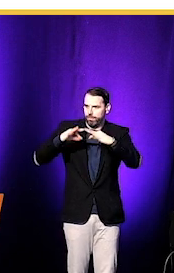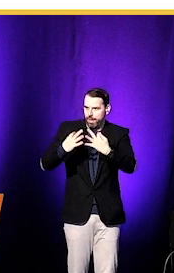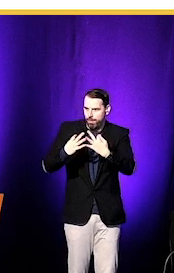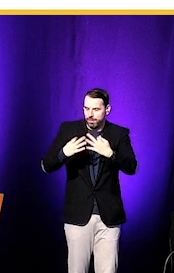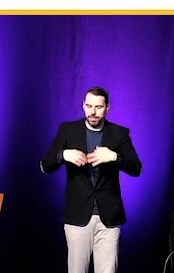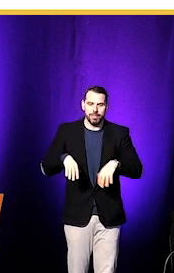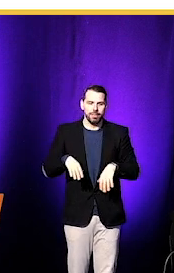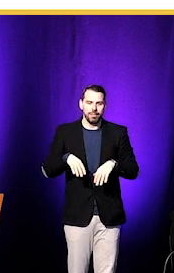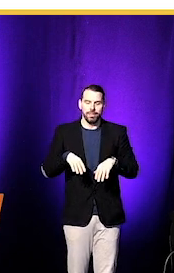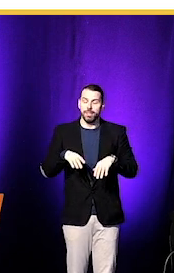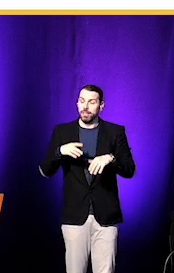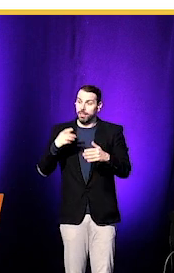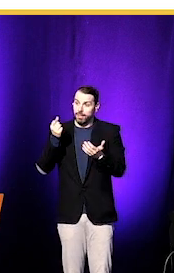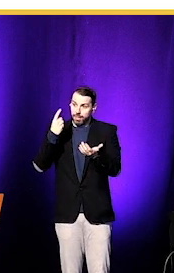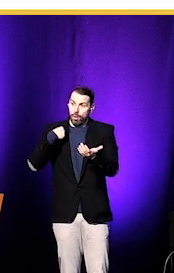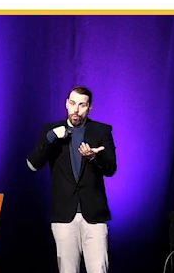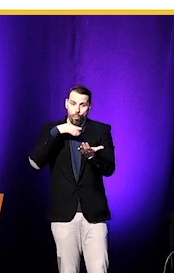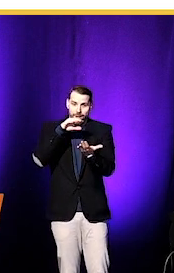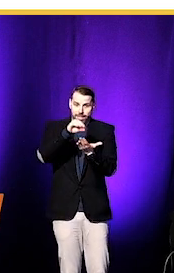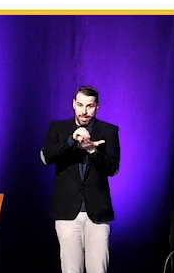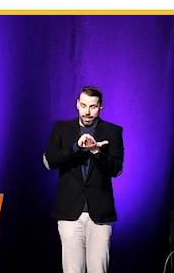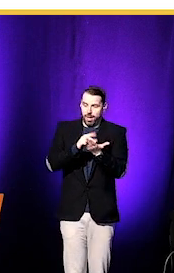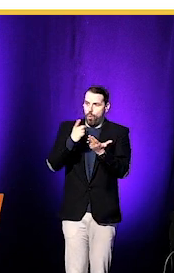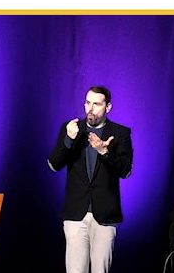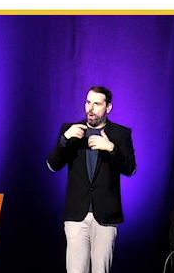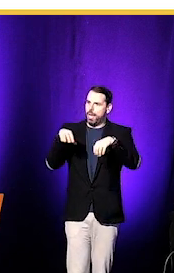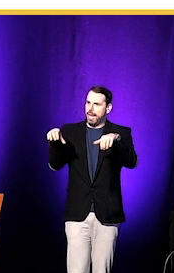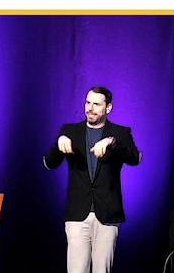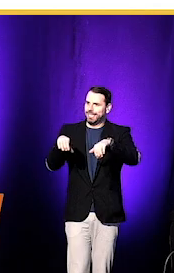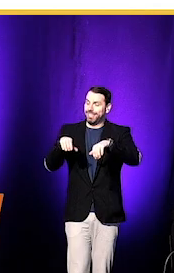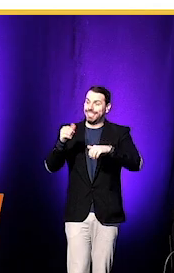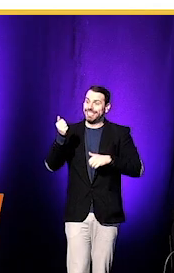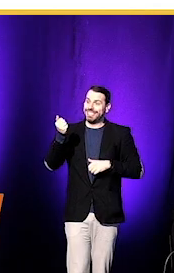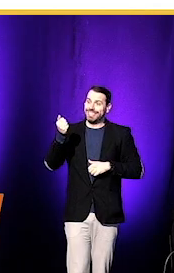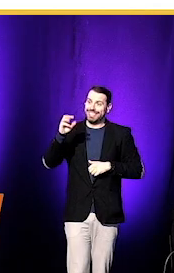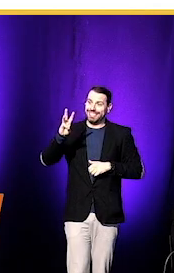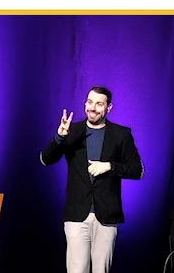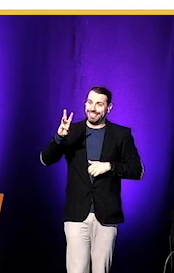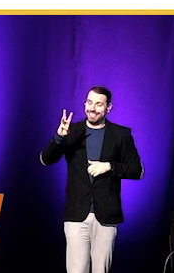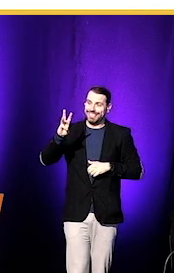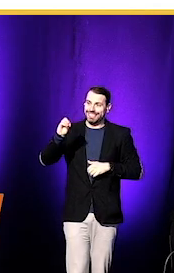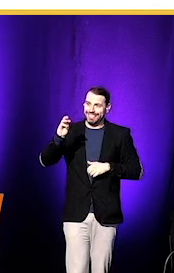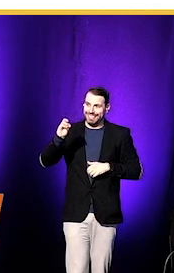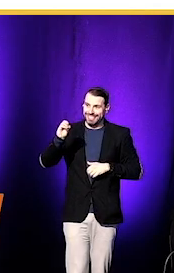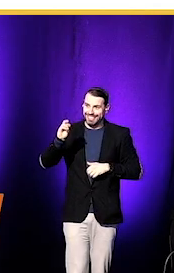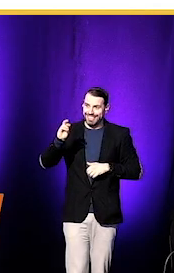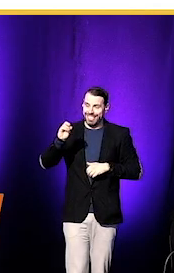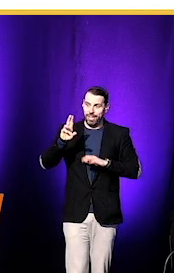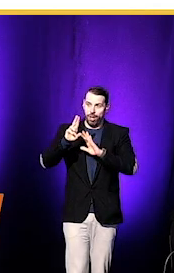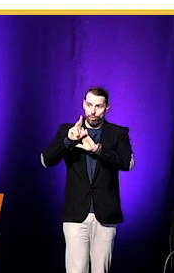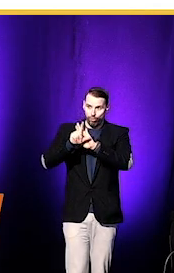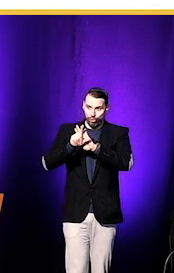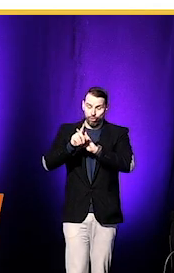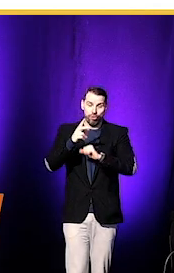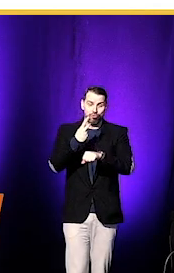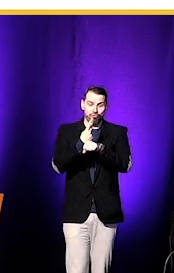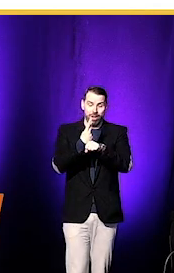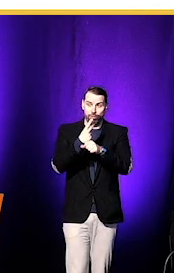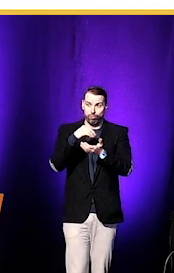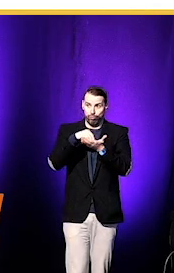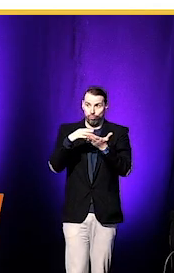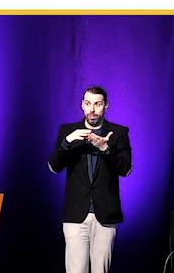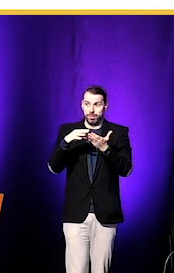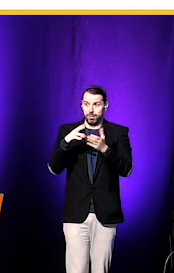which we documented the joint activity between 60 and 75 youth and undergraduates and graduate students